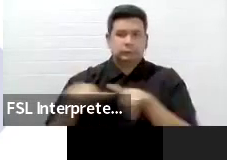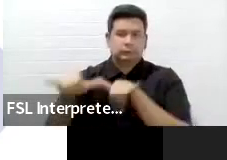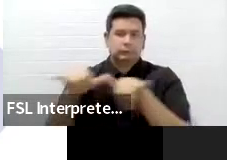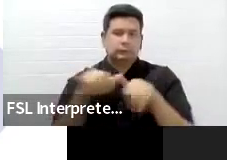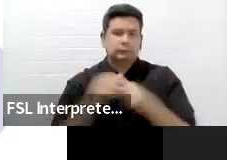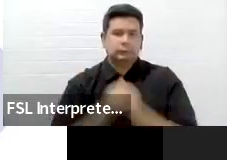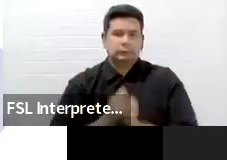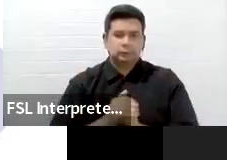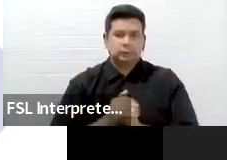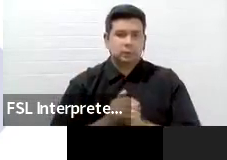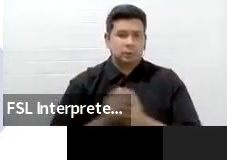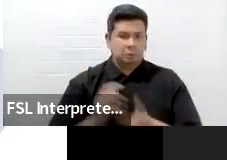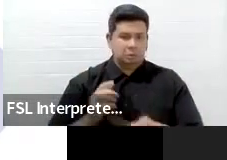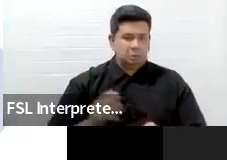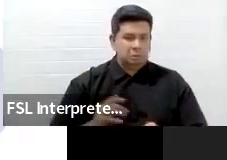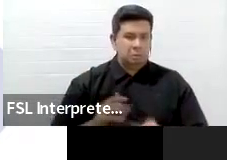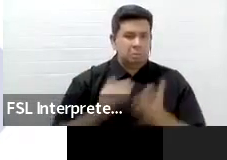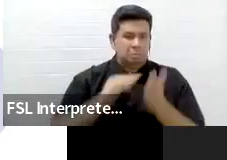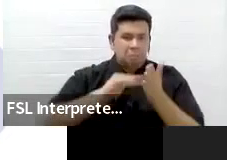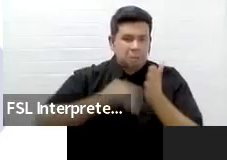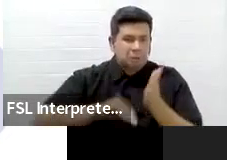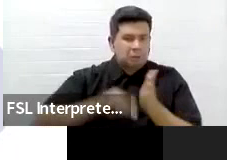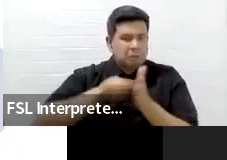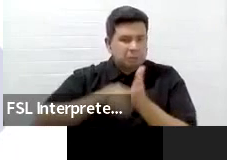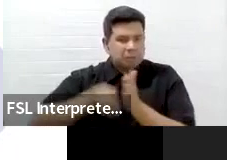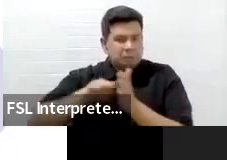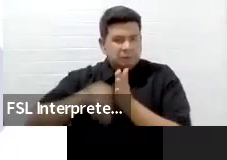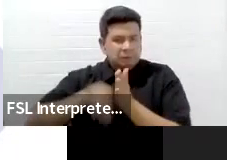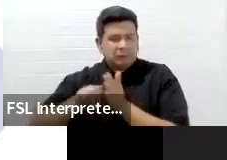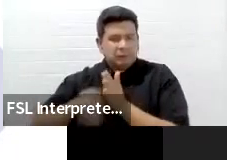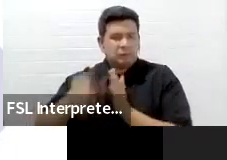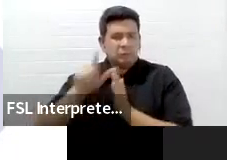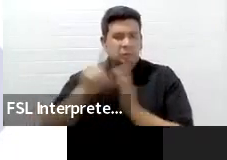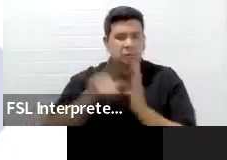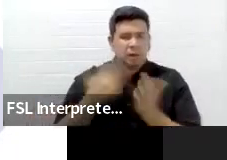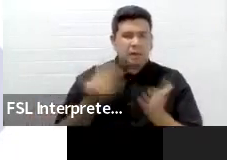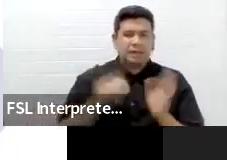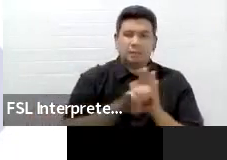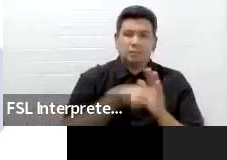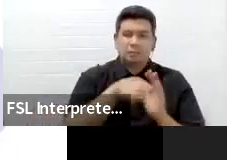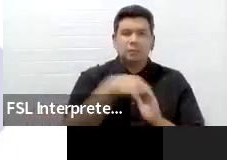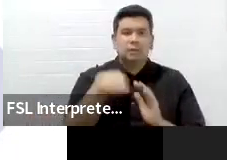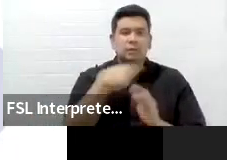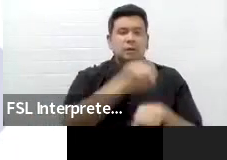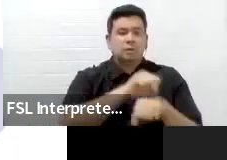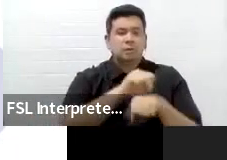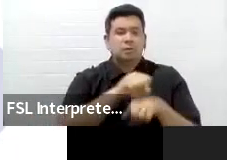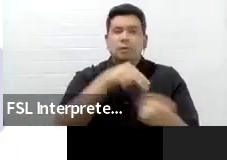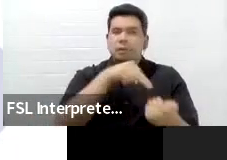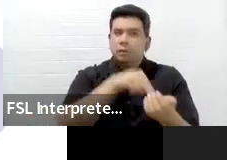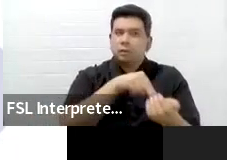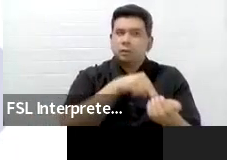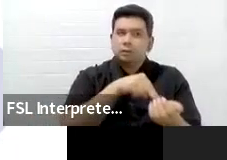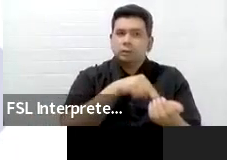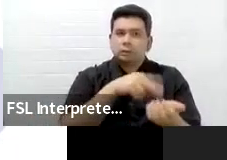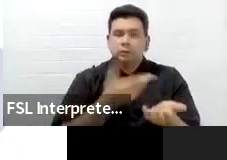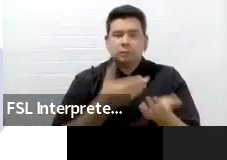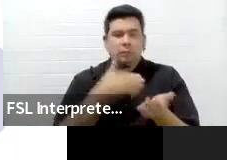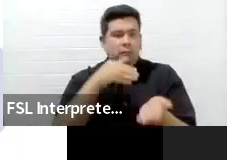the salaries of even nurses, pharmacists, and most especially doctors.